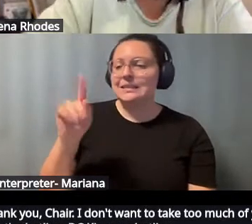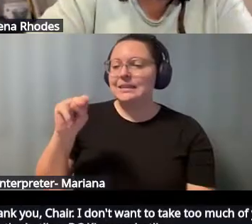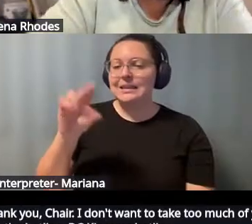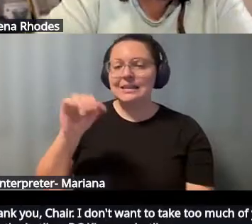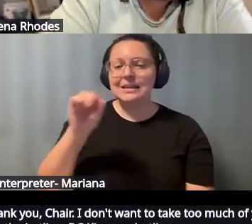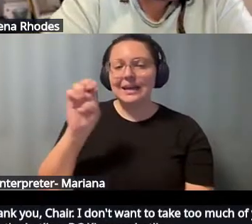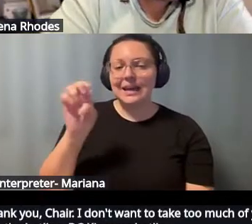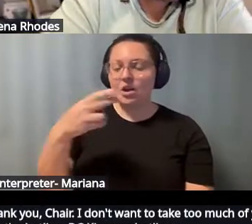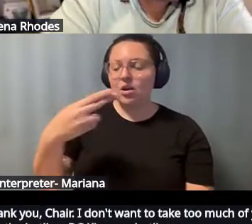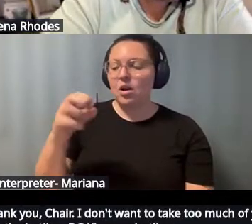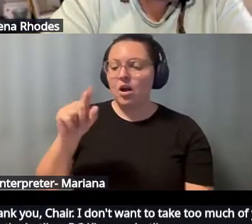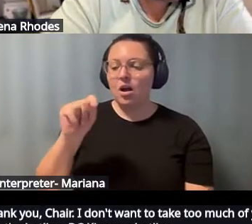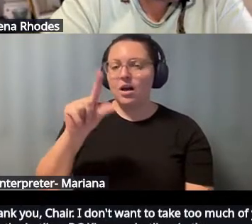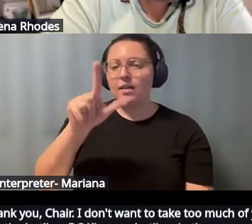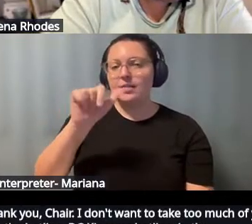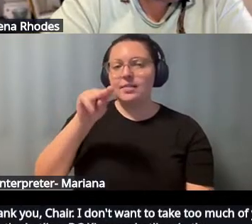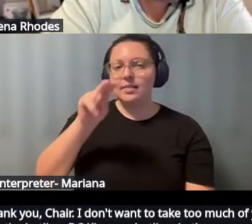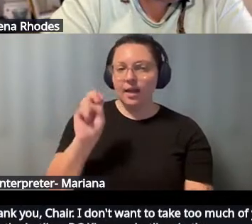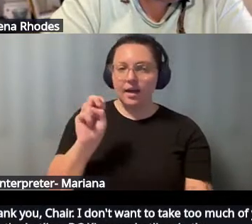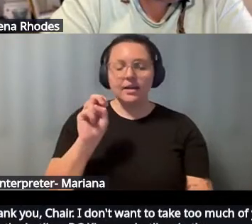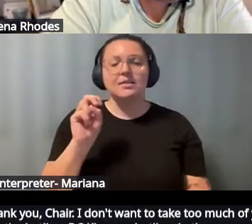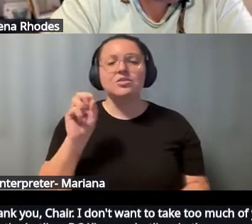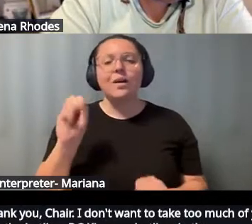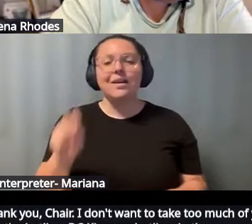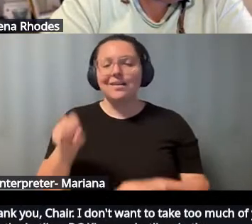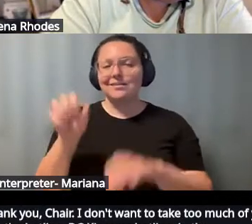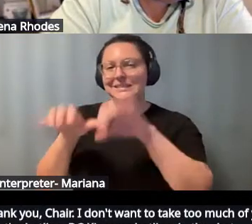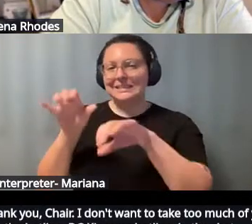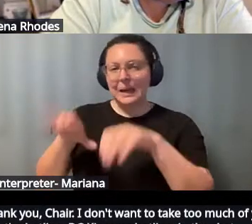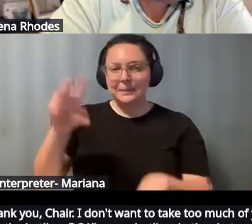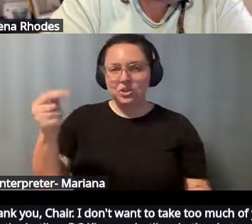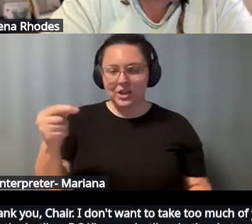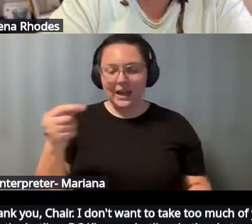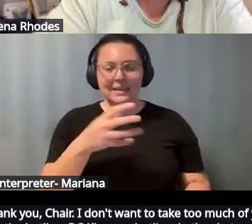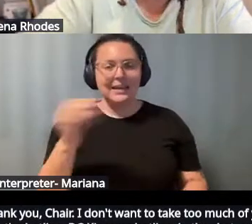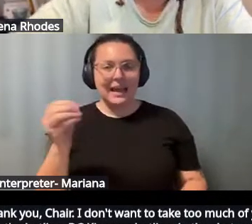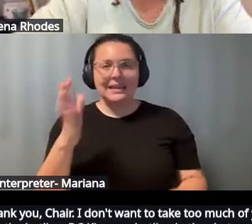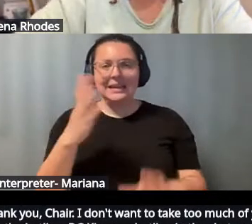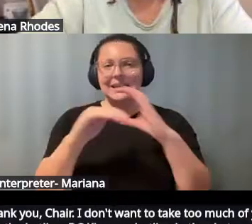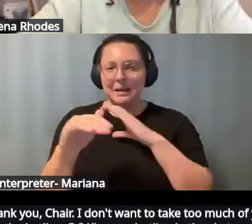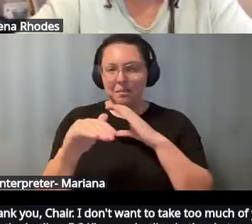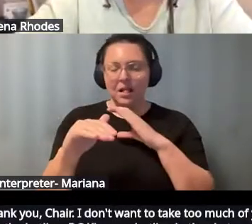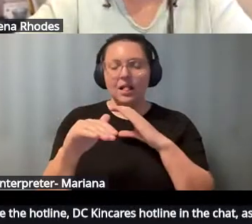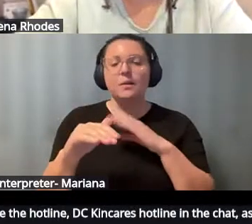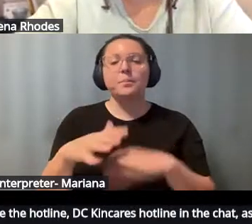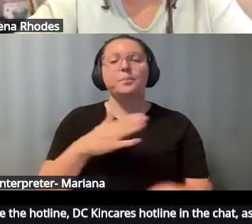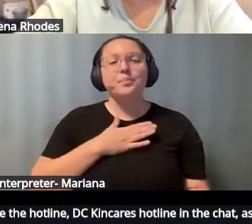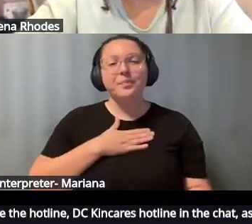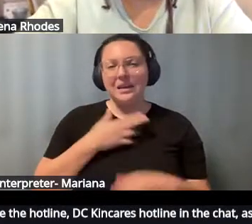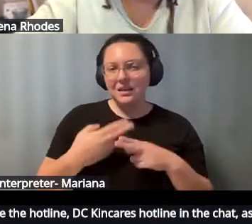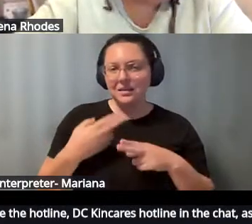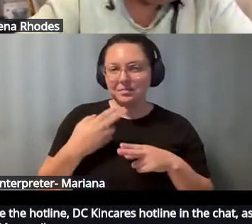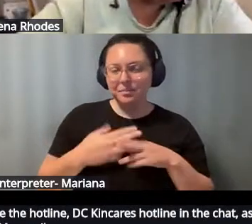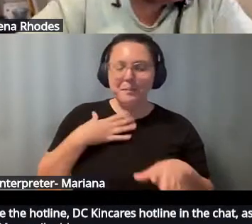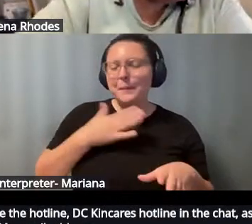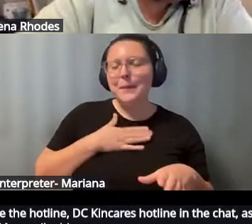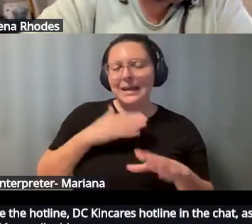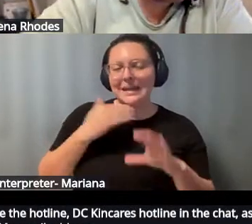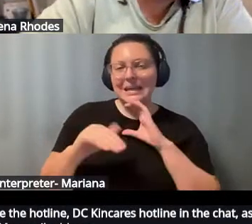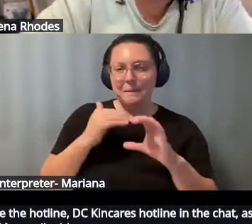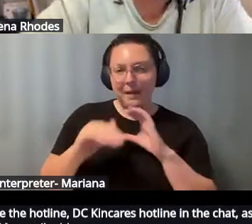the in the chat, as well as the email address, my email address,